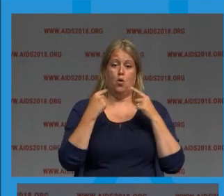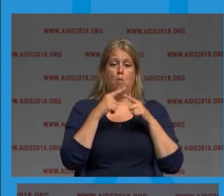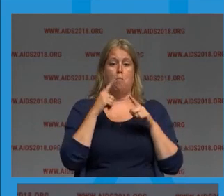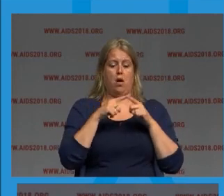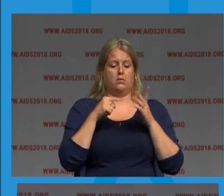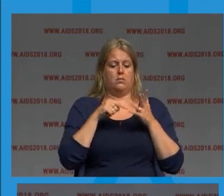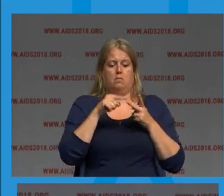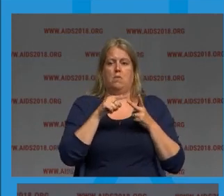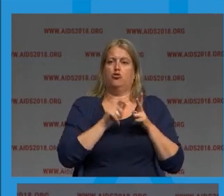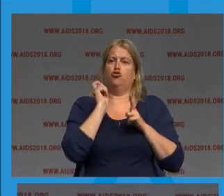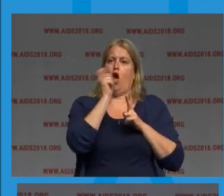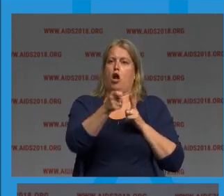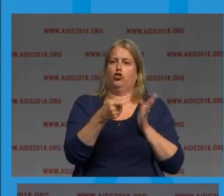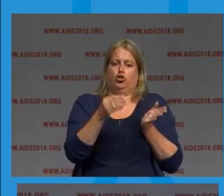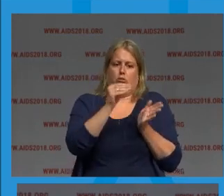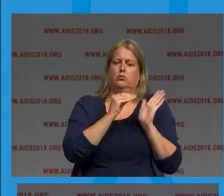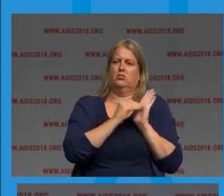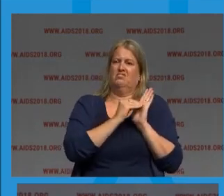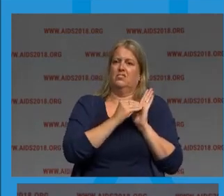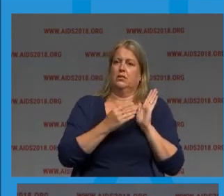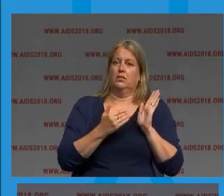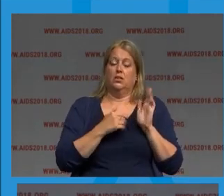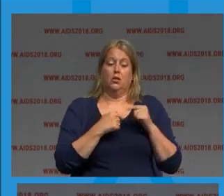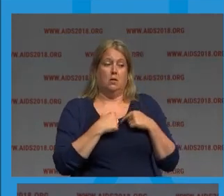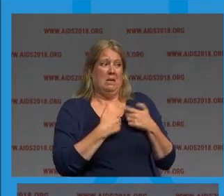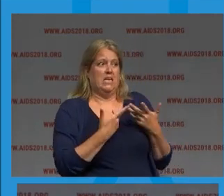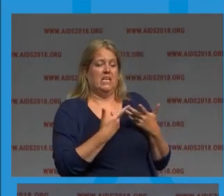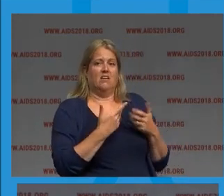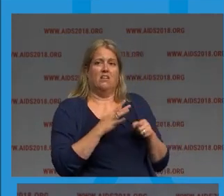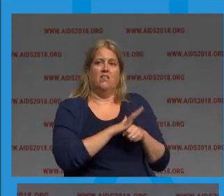prosecuted. To me, that was enough.